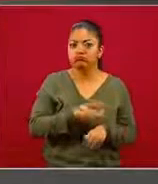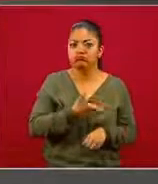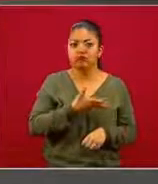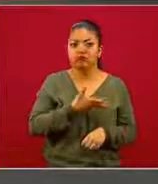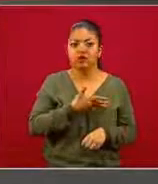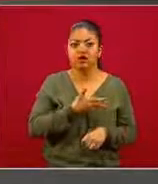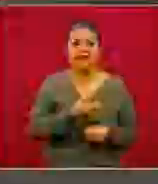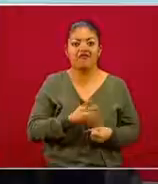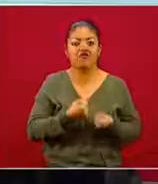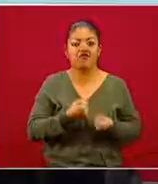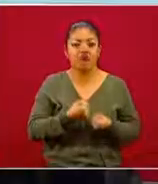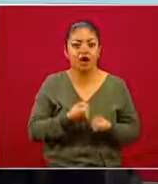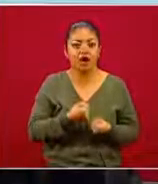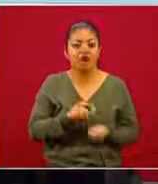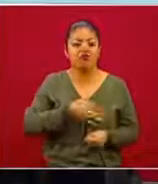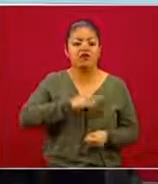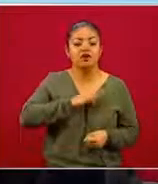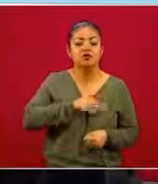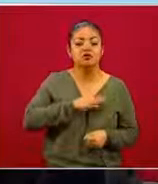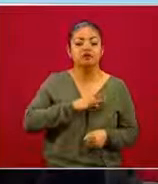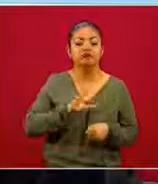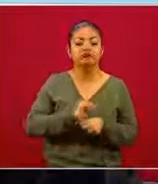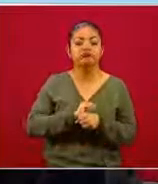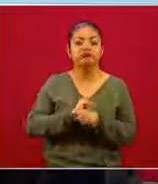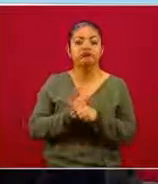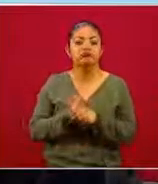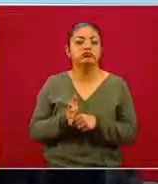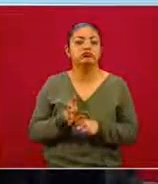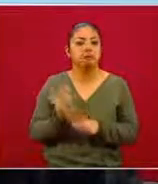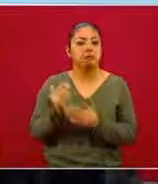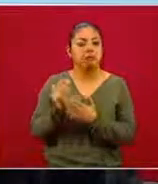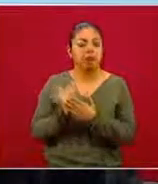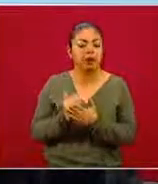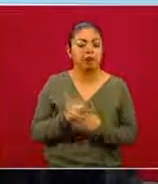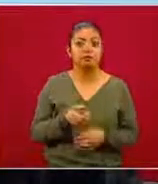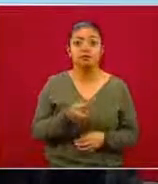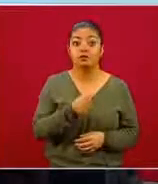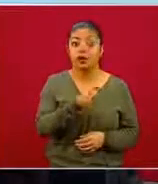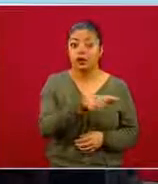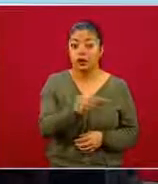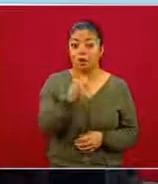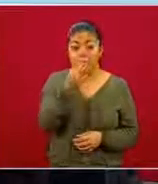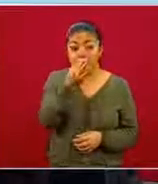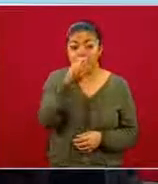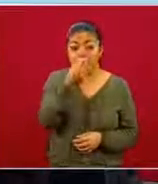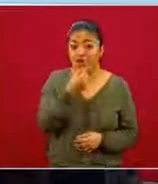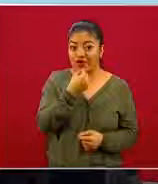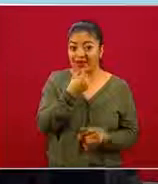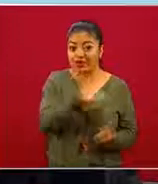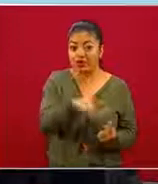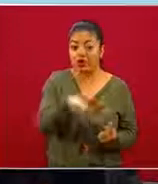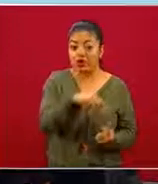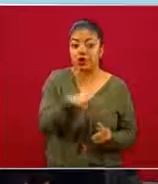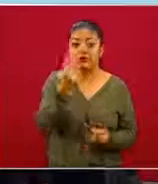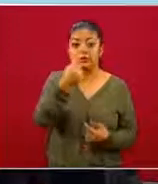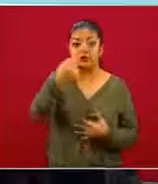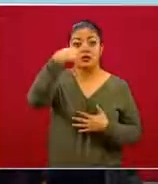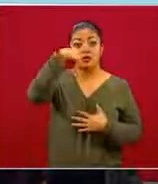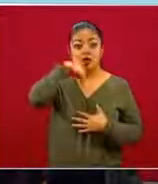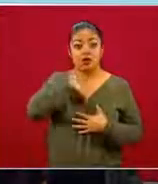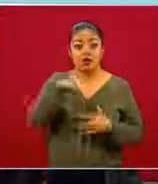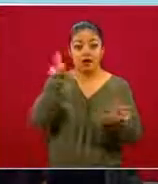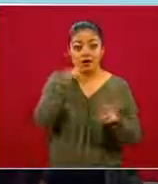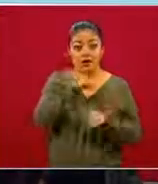don't even cave under it at all. And few of the children who have been in the